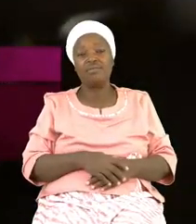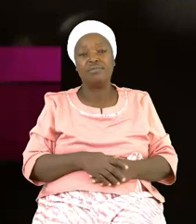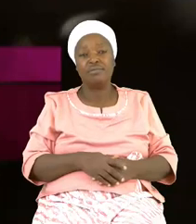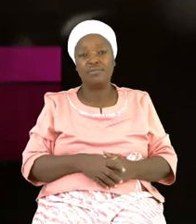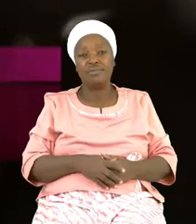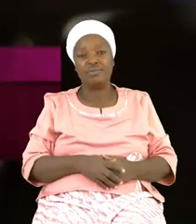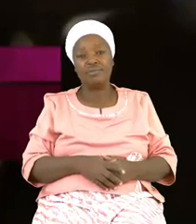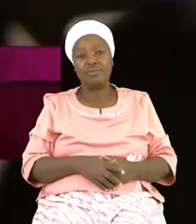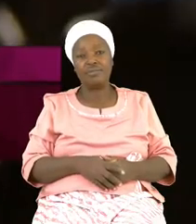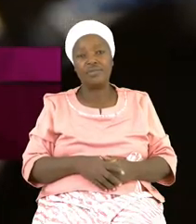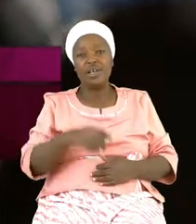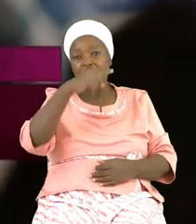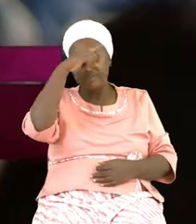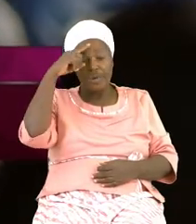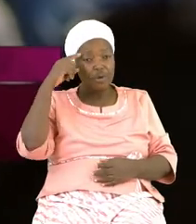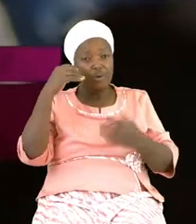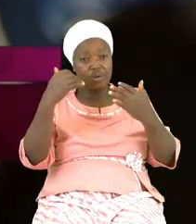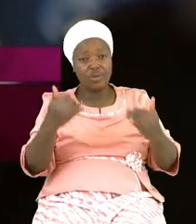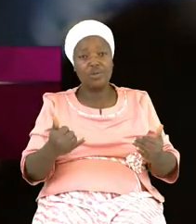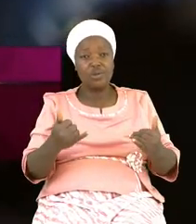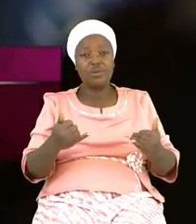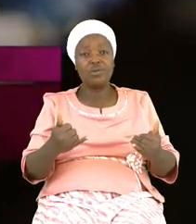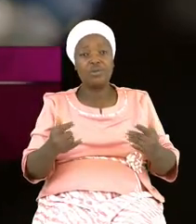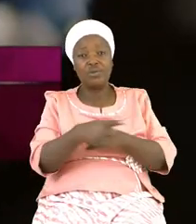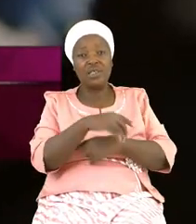Because today is greater.